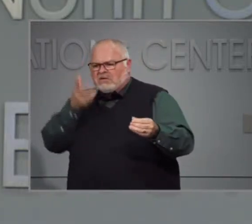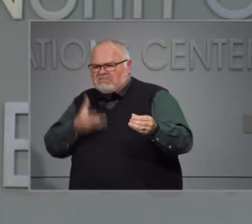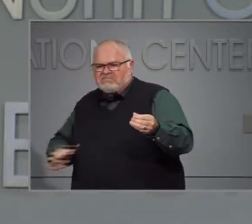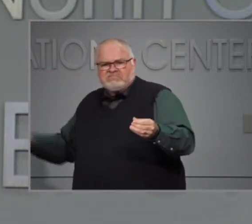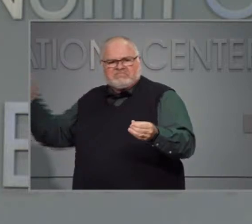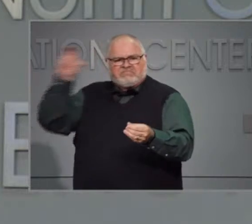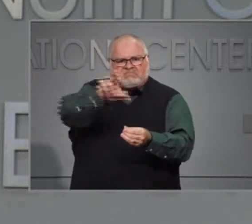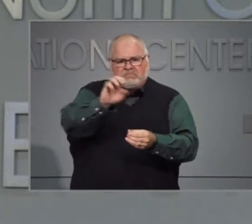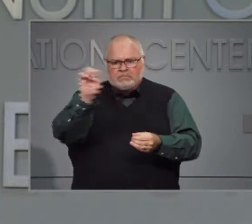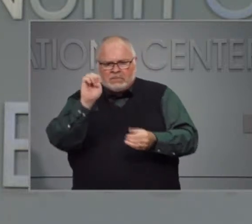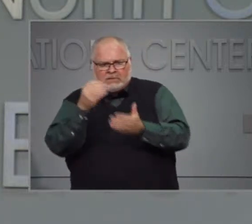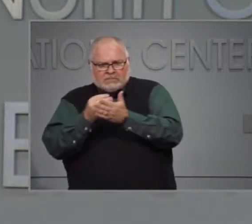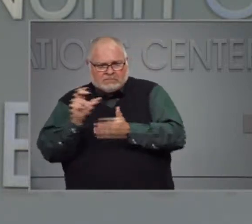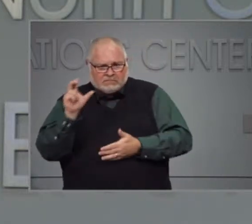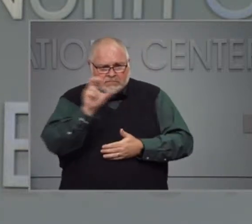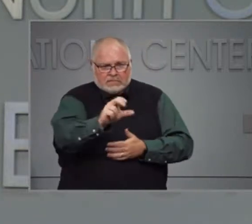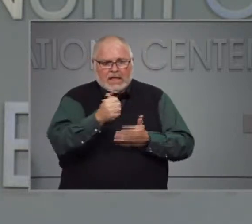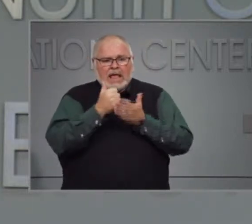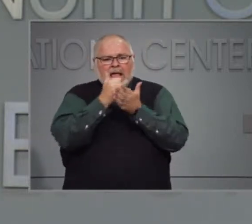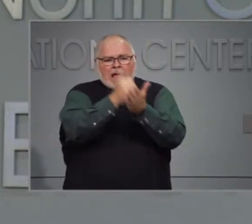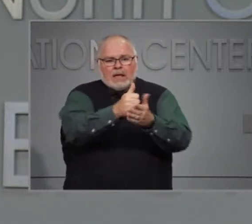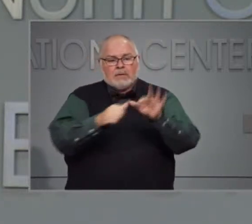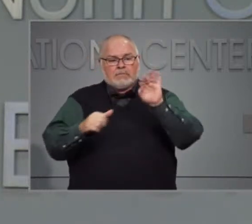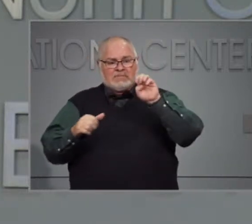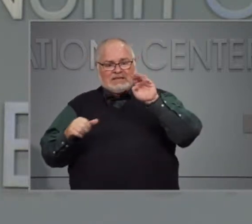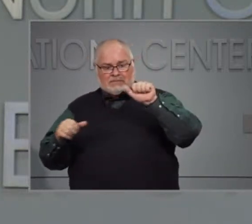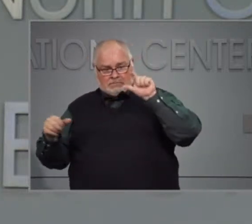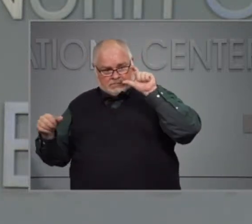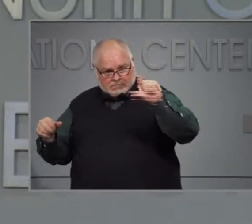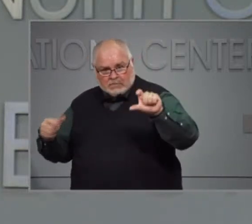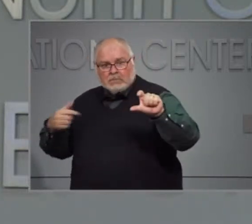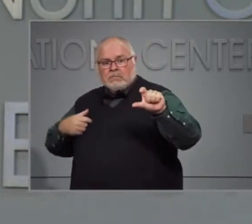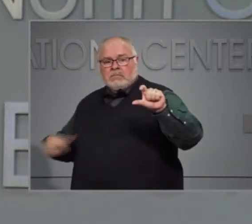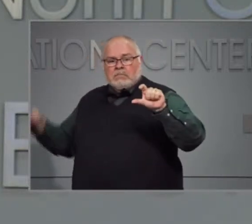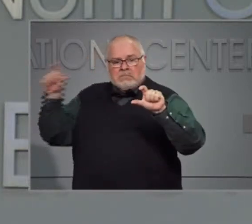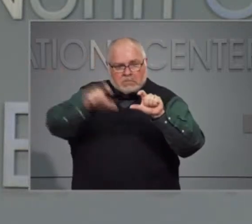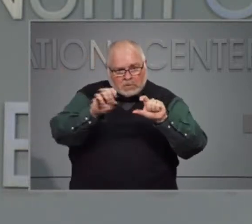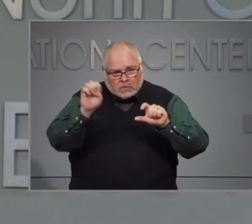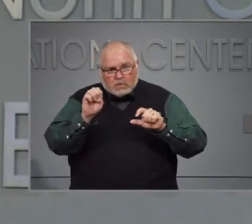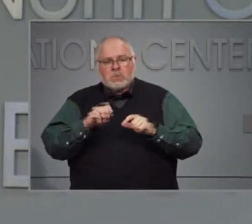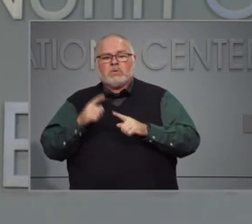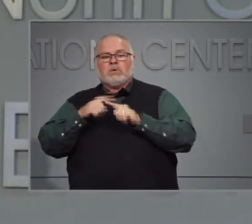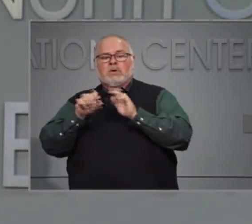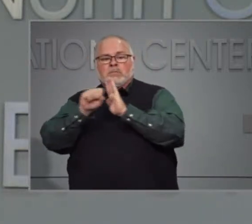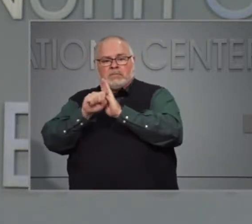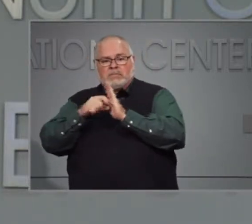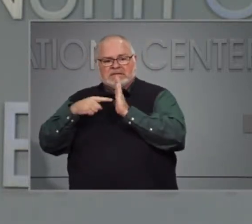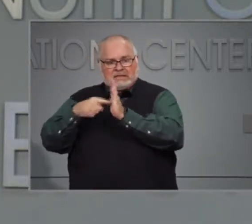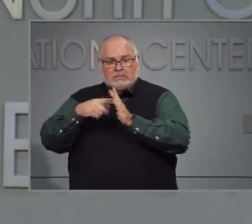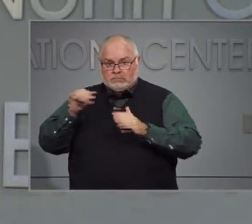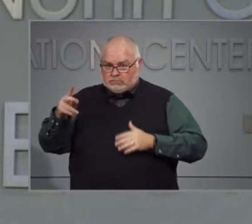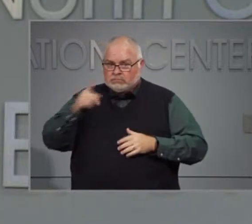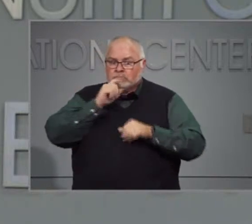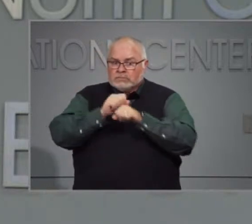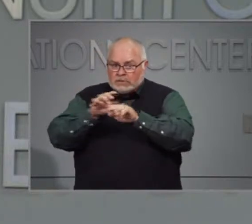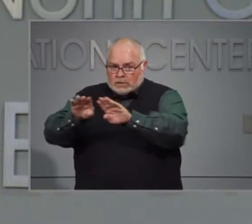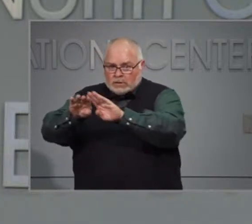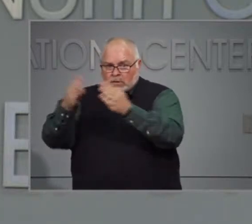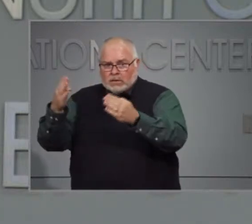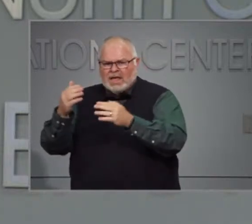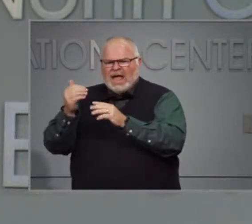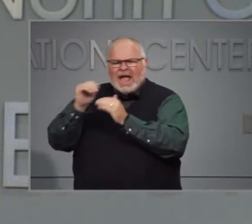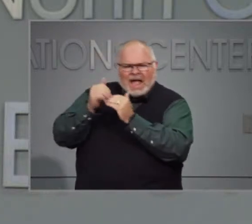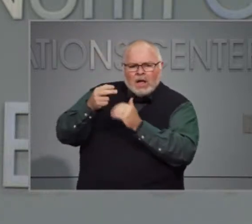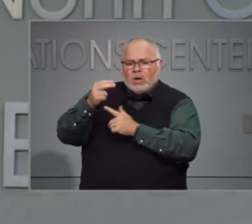region. Through the state-centric model, eligible entities that operate non-congregate sheltering can seek